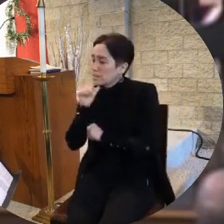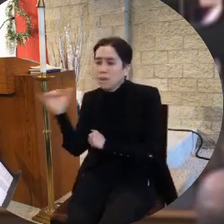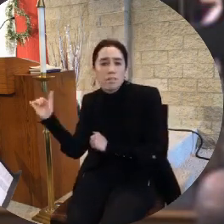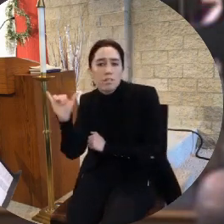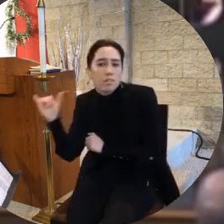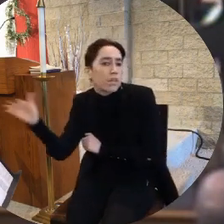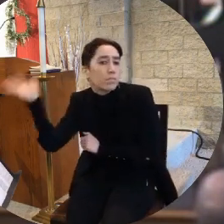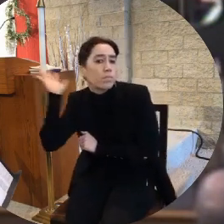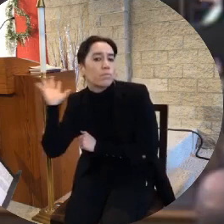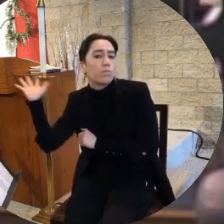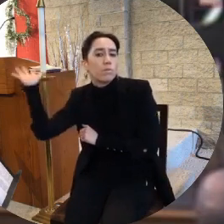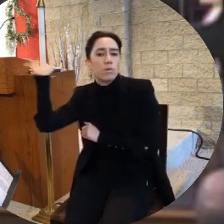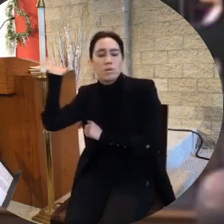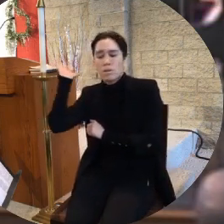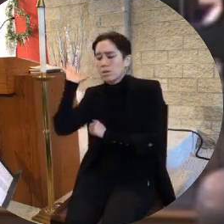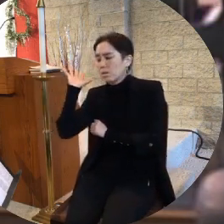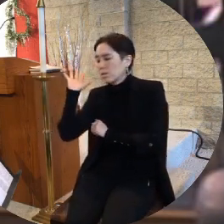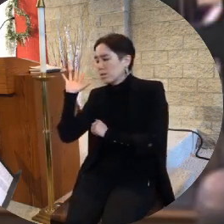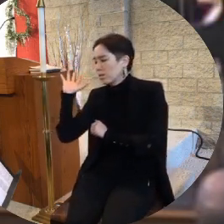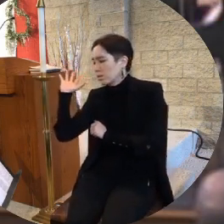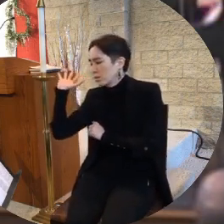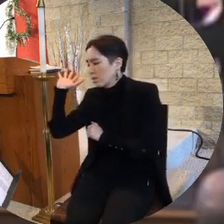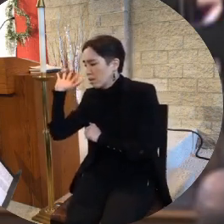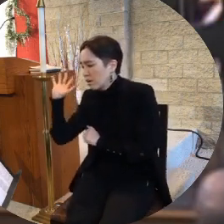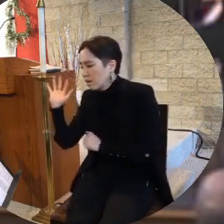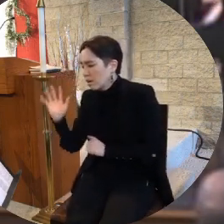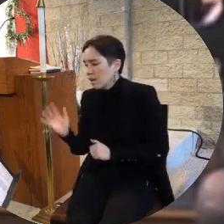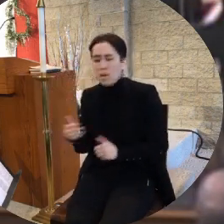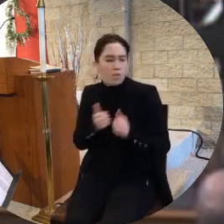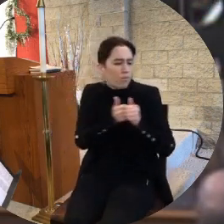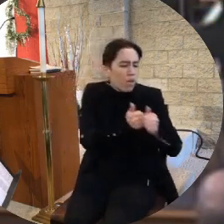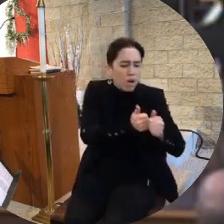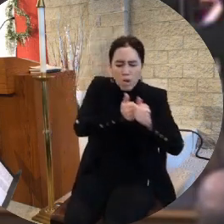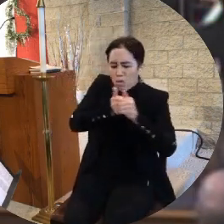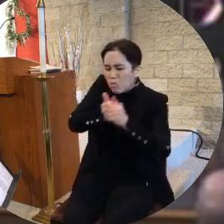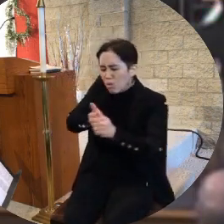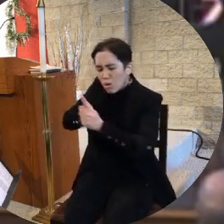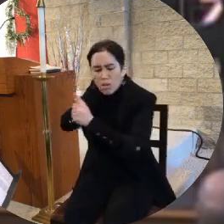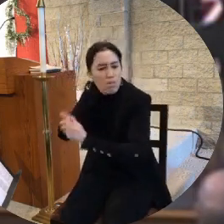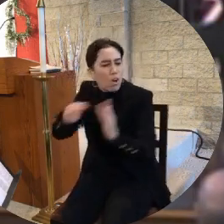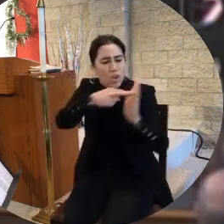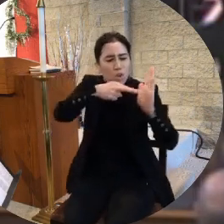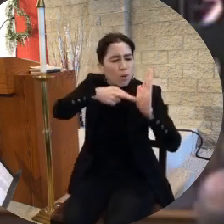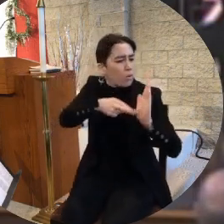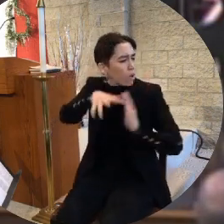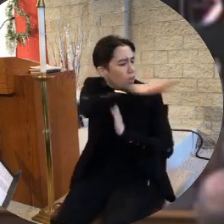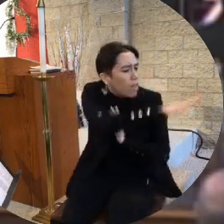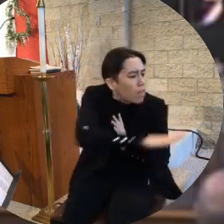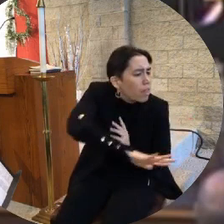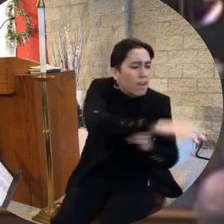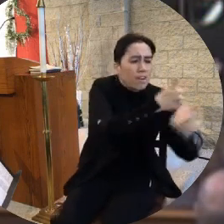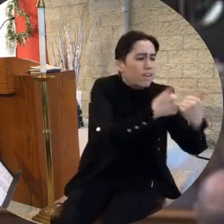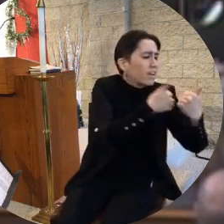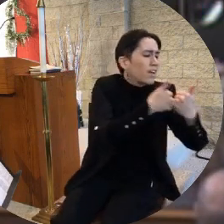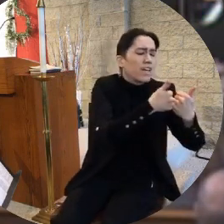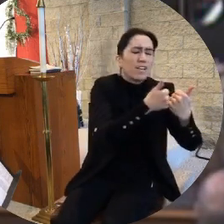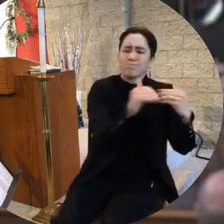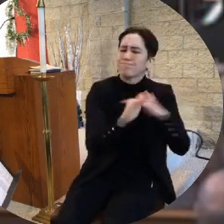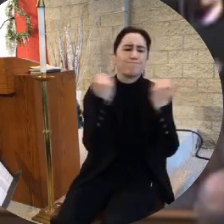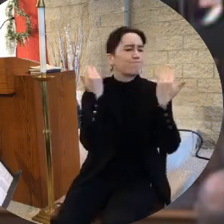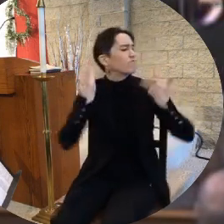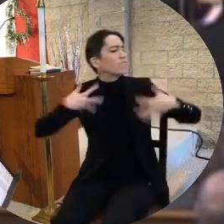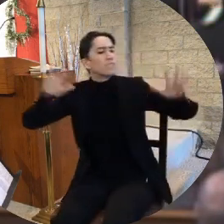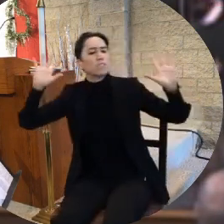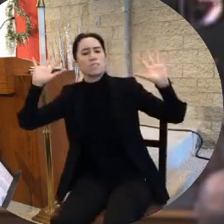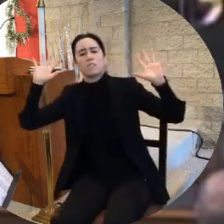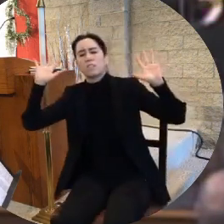Something is not the same. I'm through with playing by the rules of someone else's game.